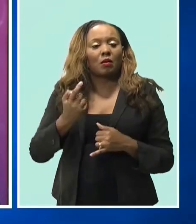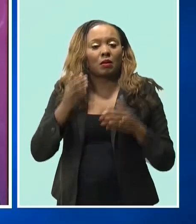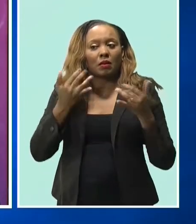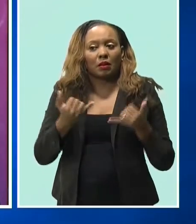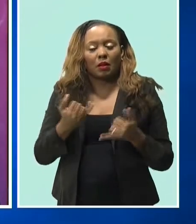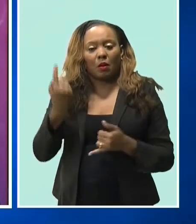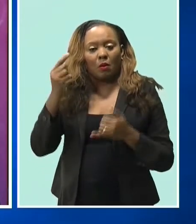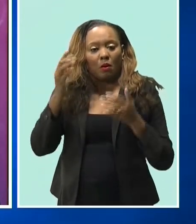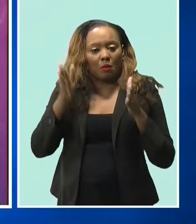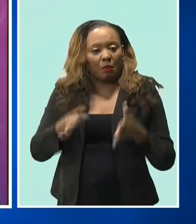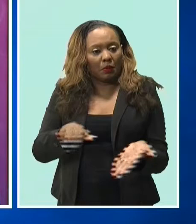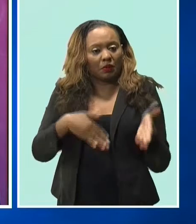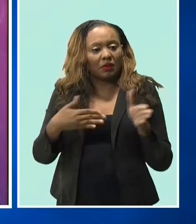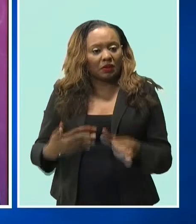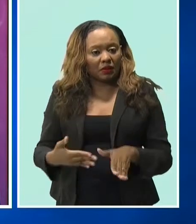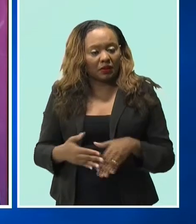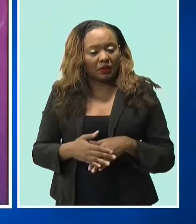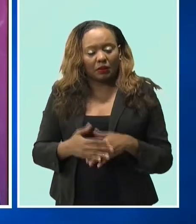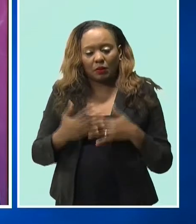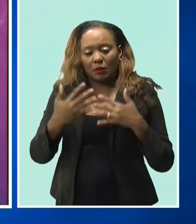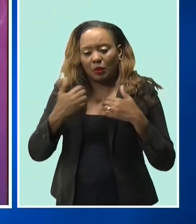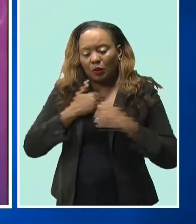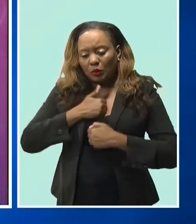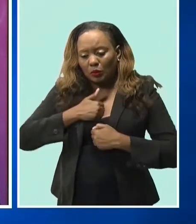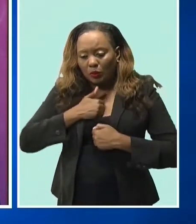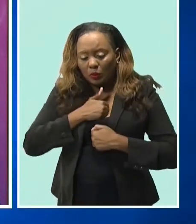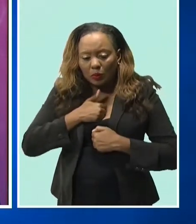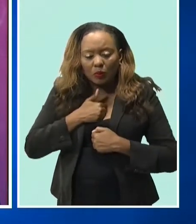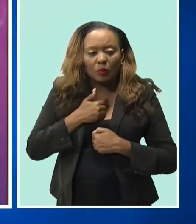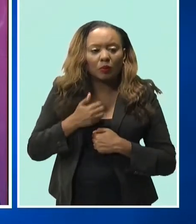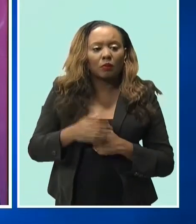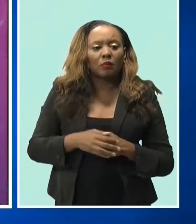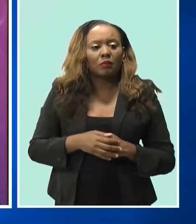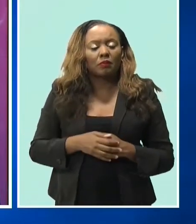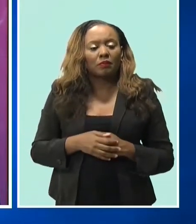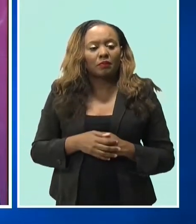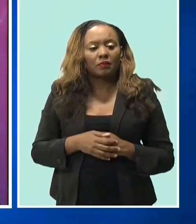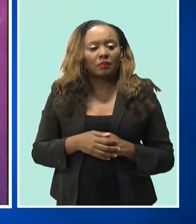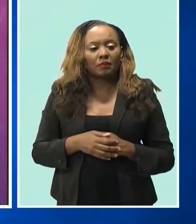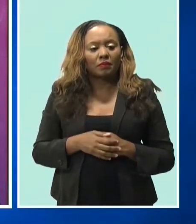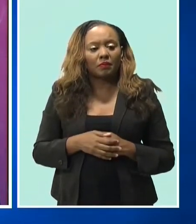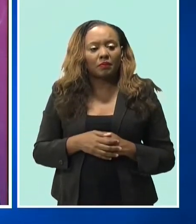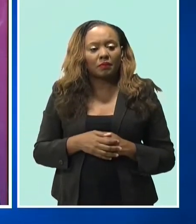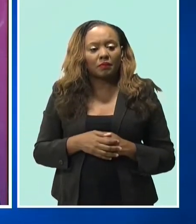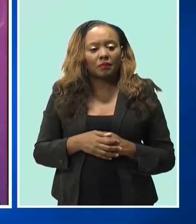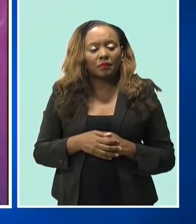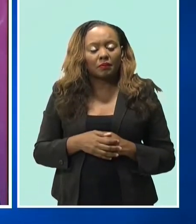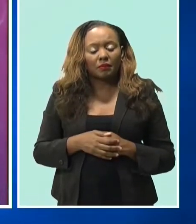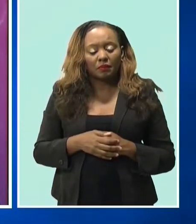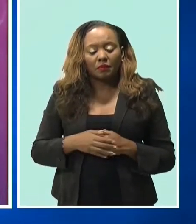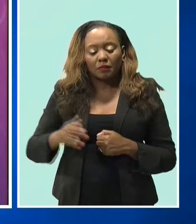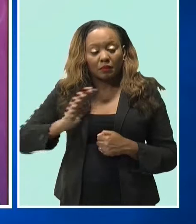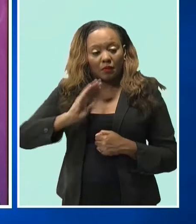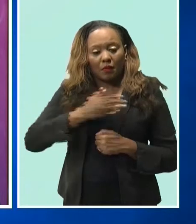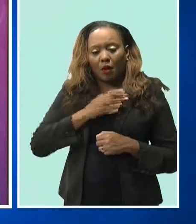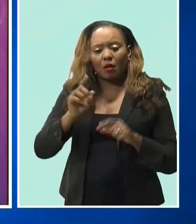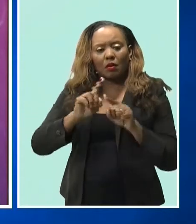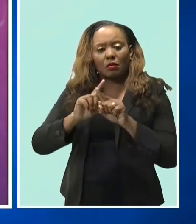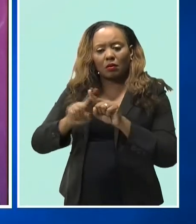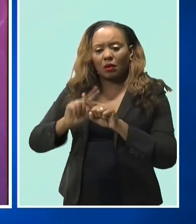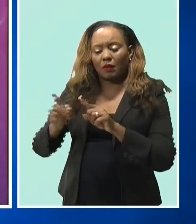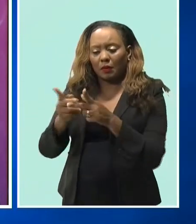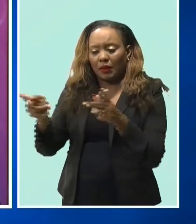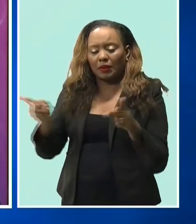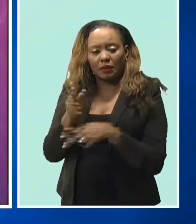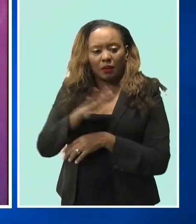And many of the healthcare workers have been impacted by this. Currently, as well, in our facilities across the